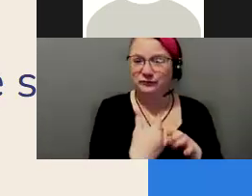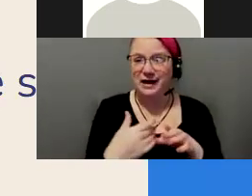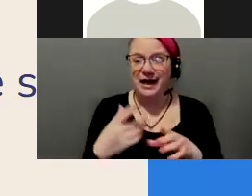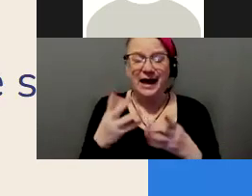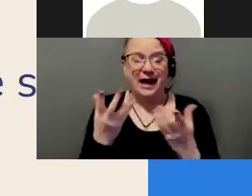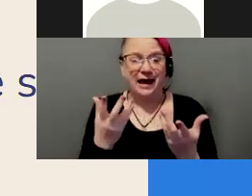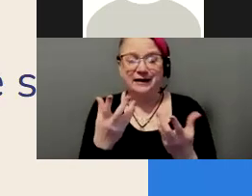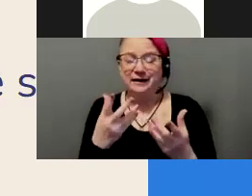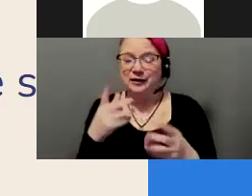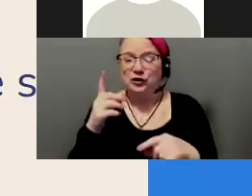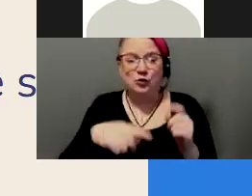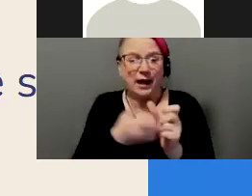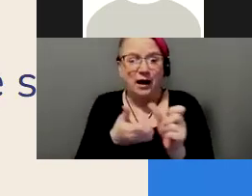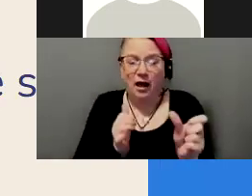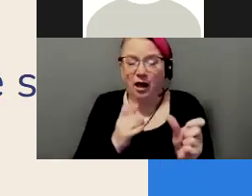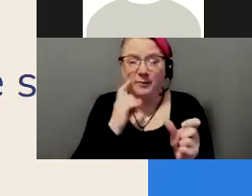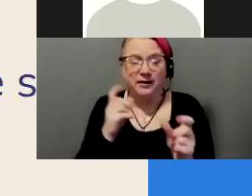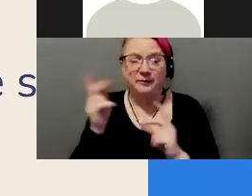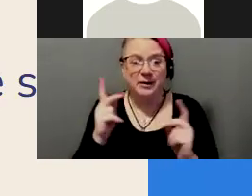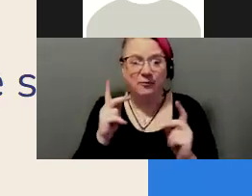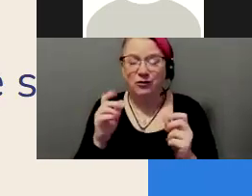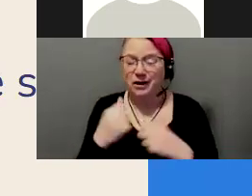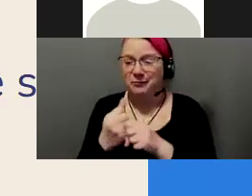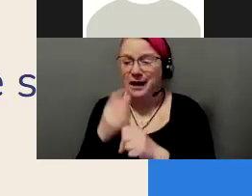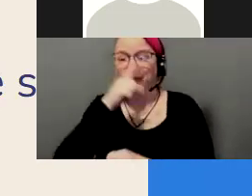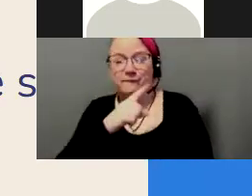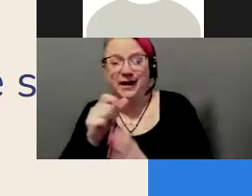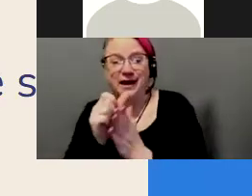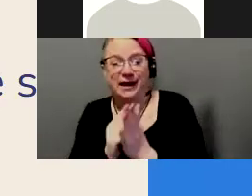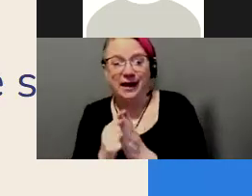fake accounts to continue harassing you. It can escalate